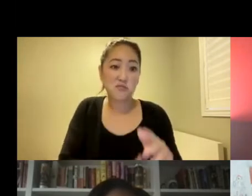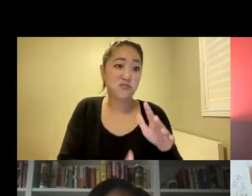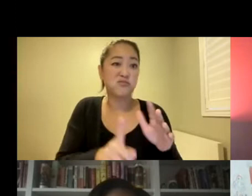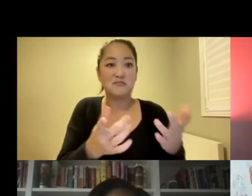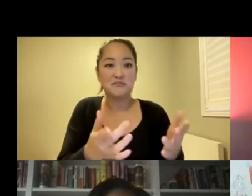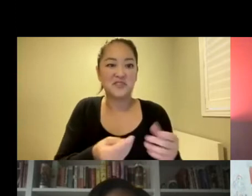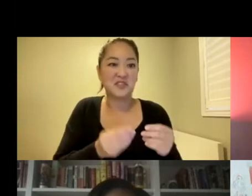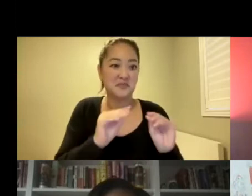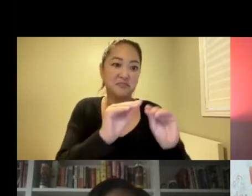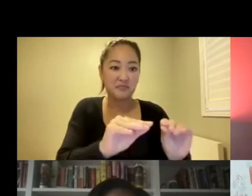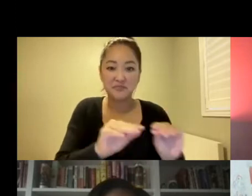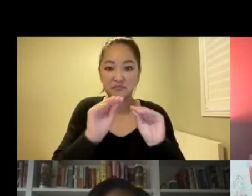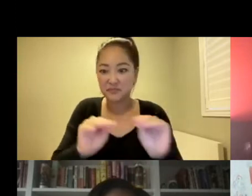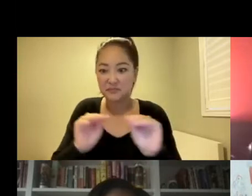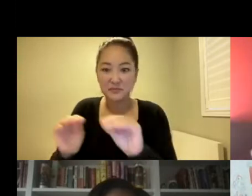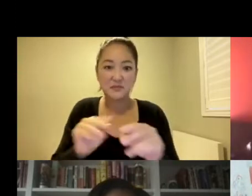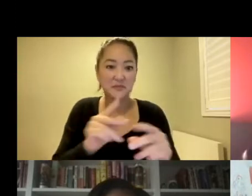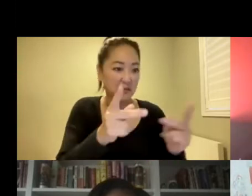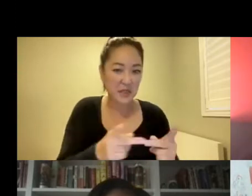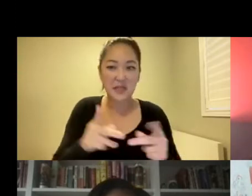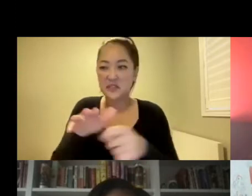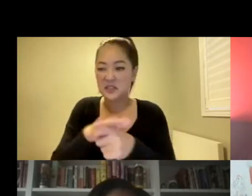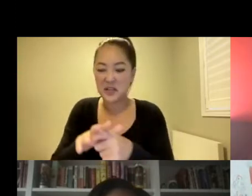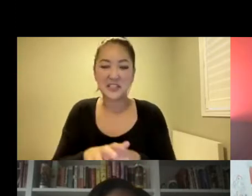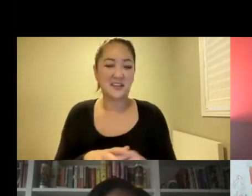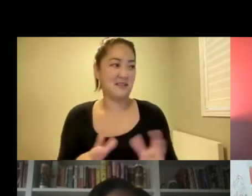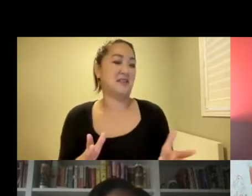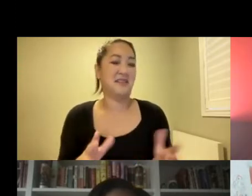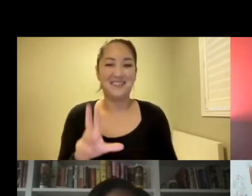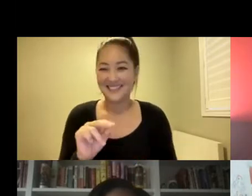so, you know, I was like, oh my God, the subject is huge.